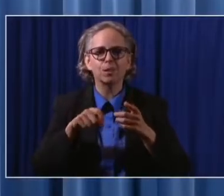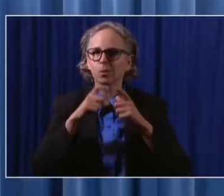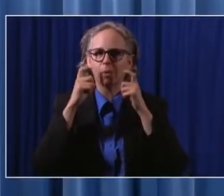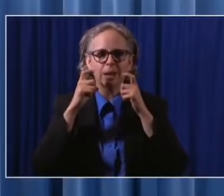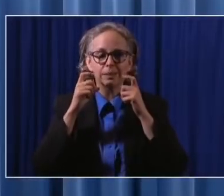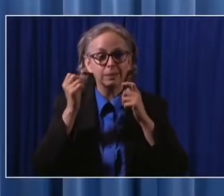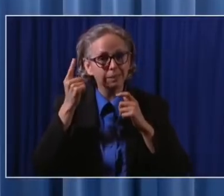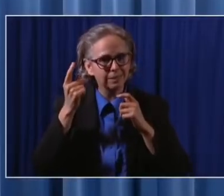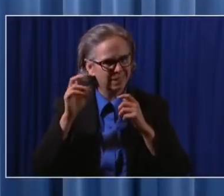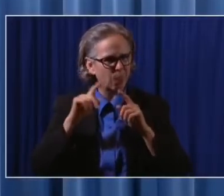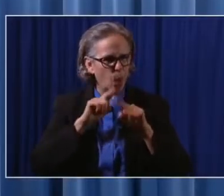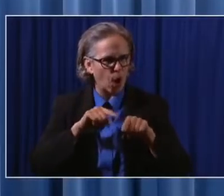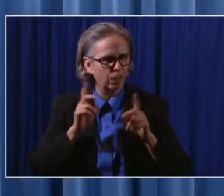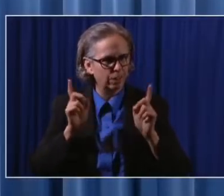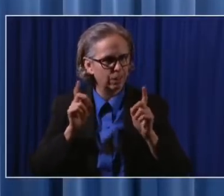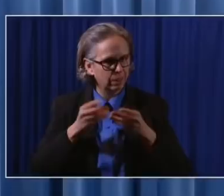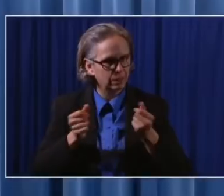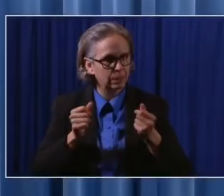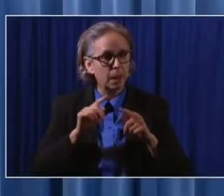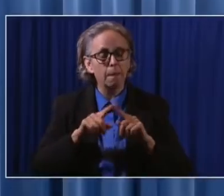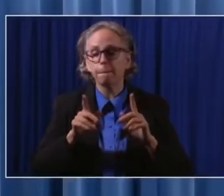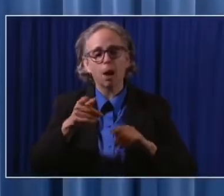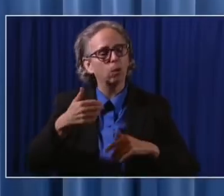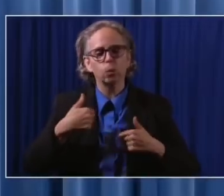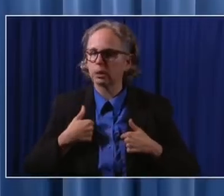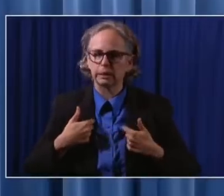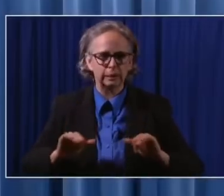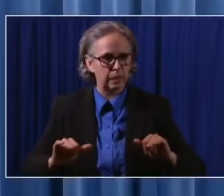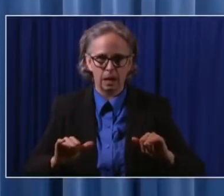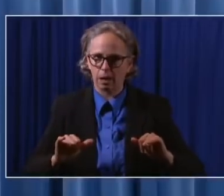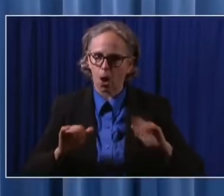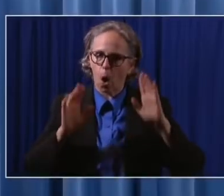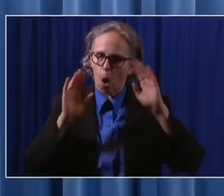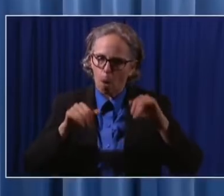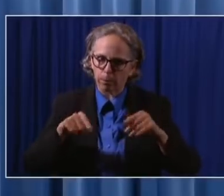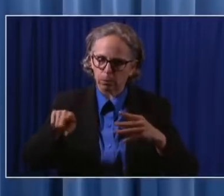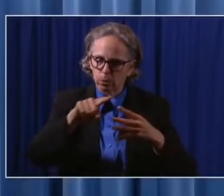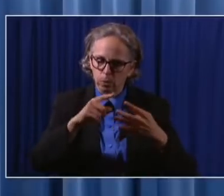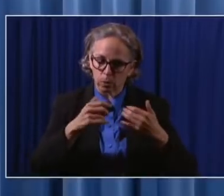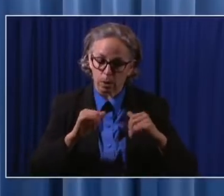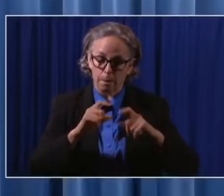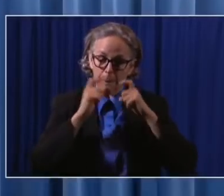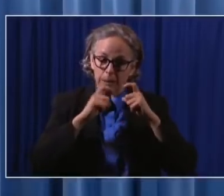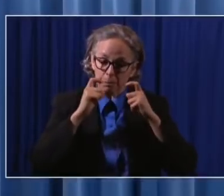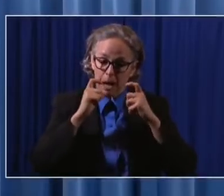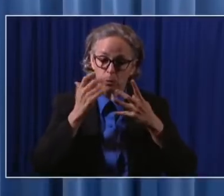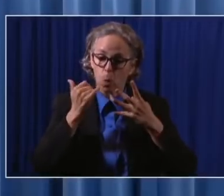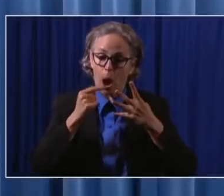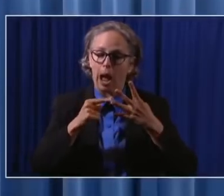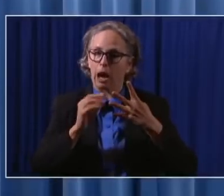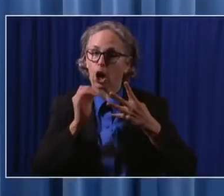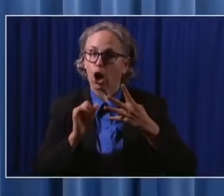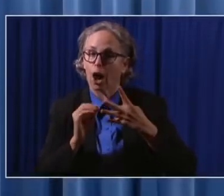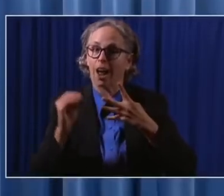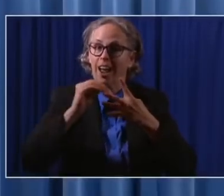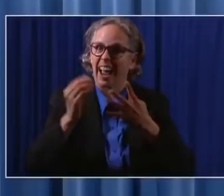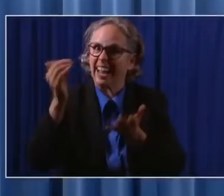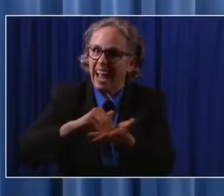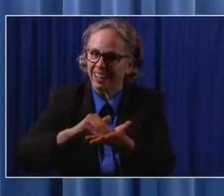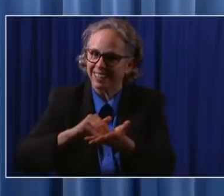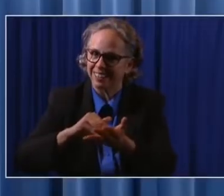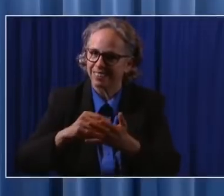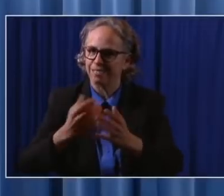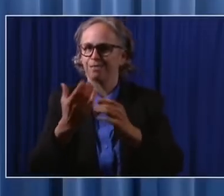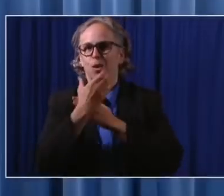frankly. We don't want them going back to red, and we hope people will use this kind of cautionary information